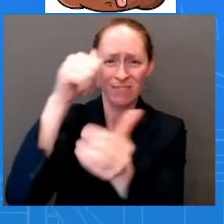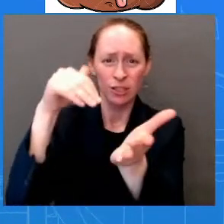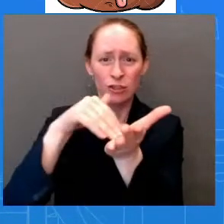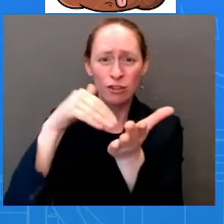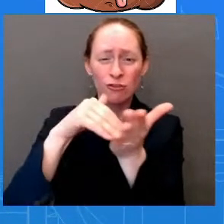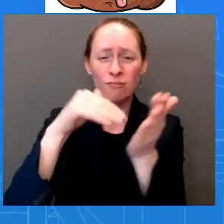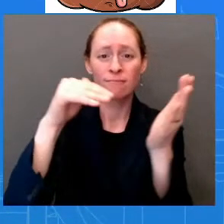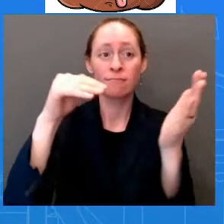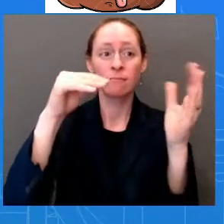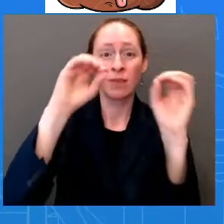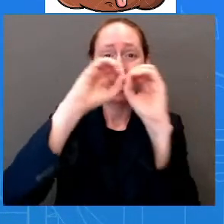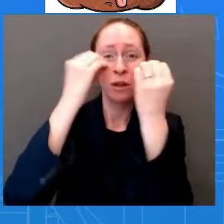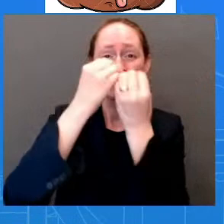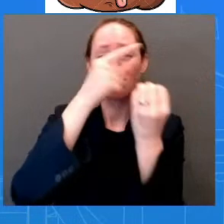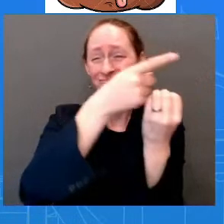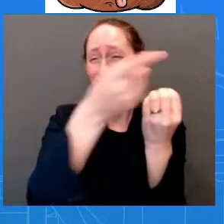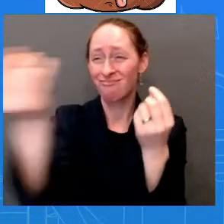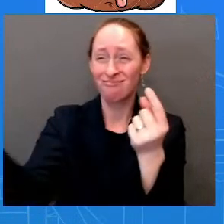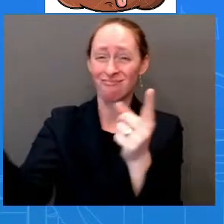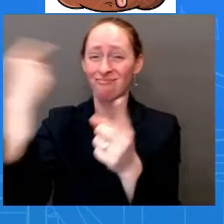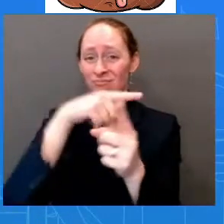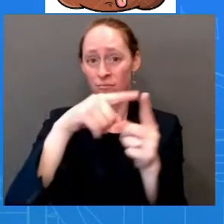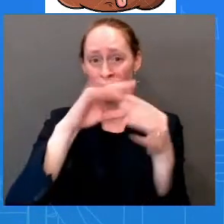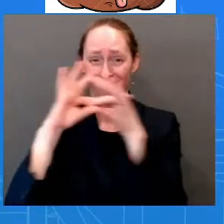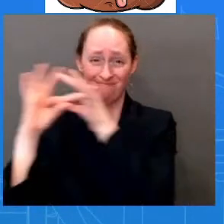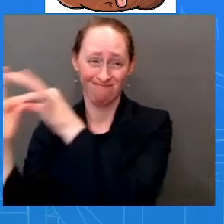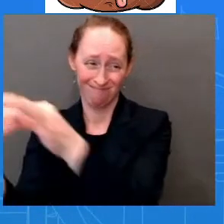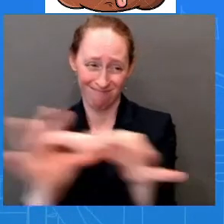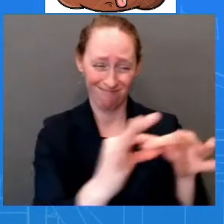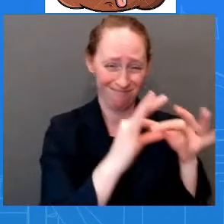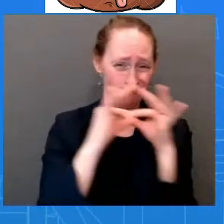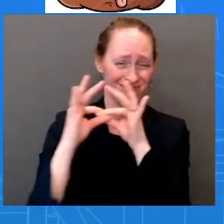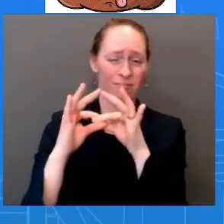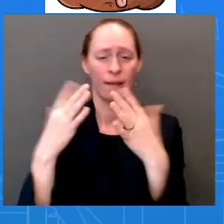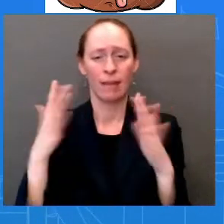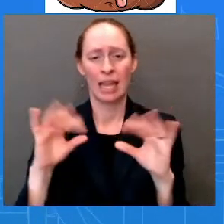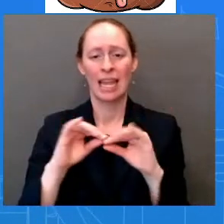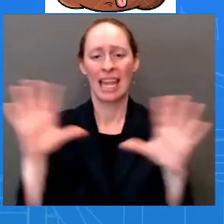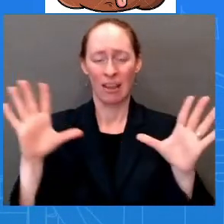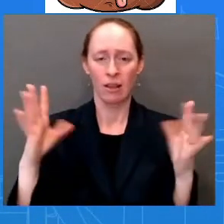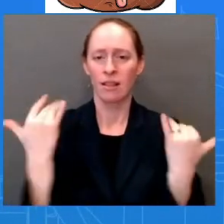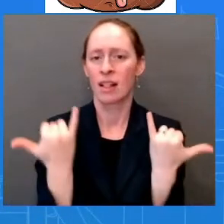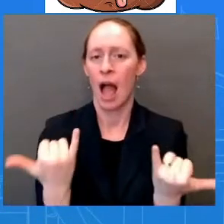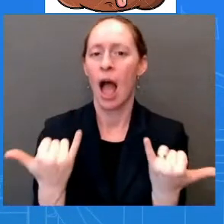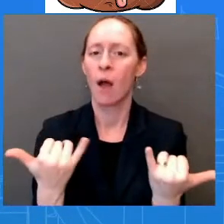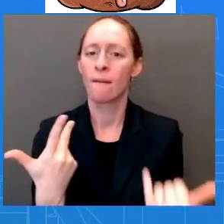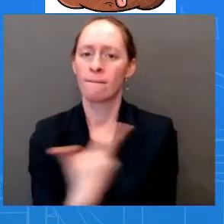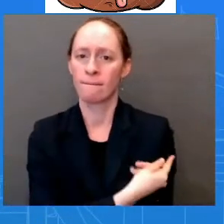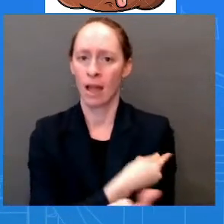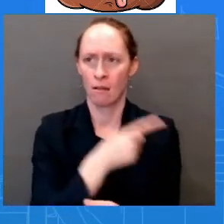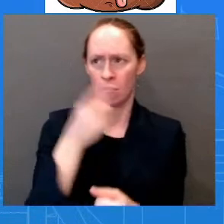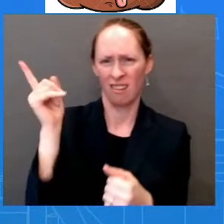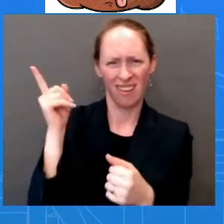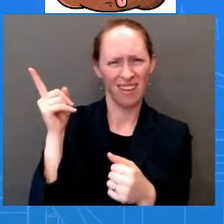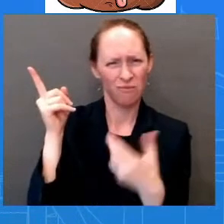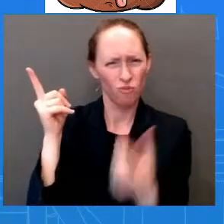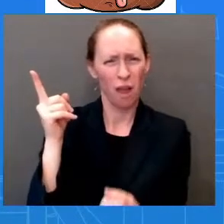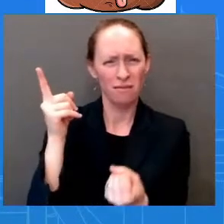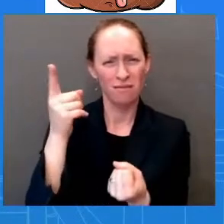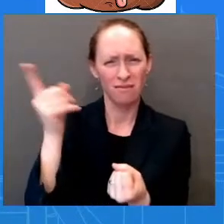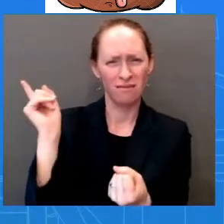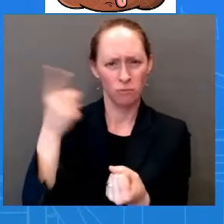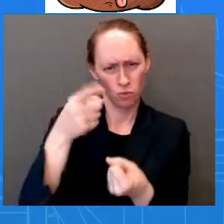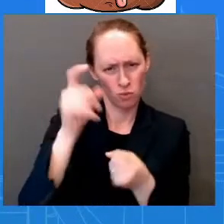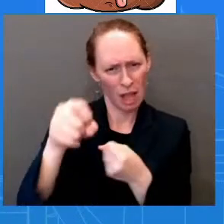to go get a vaccine. You can decide to trust America's physicians, or you can trust some random dude on Twitter. Like, those are your choices. But I think